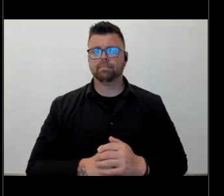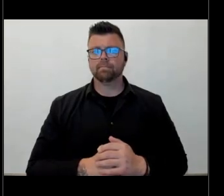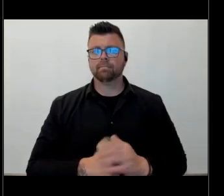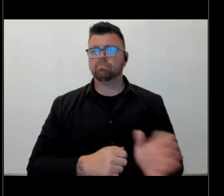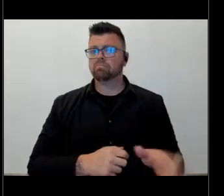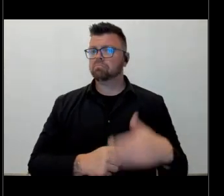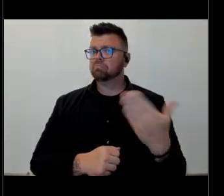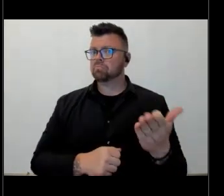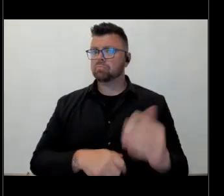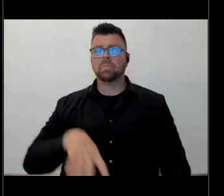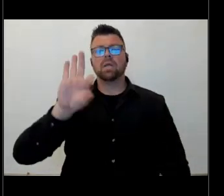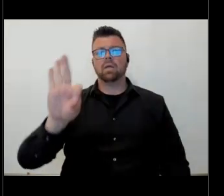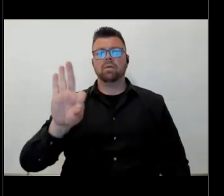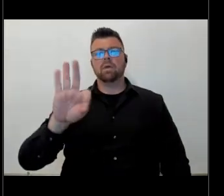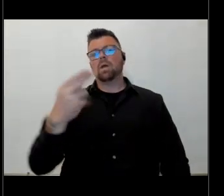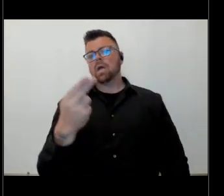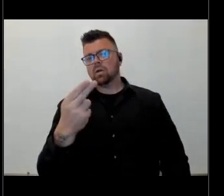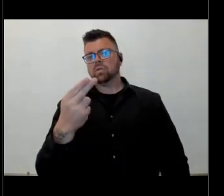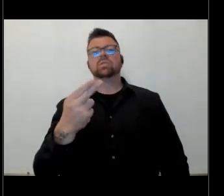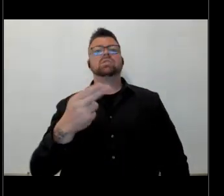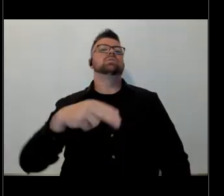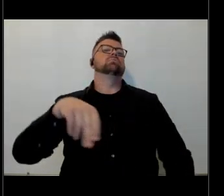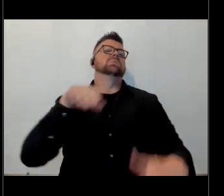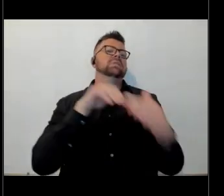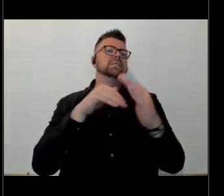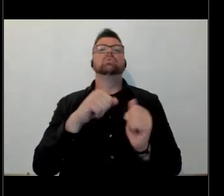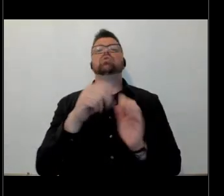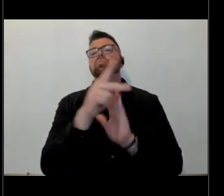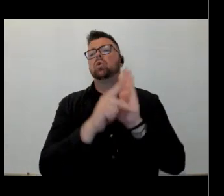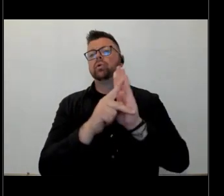Fair Housing Accessibility Guidelines.